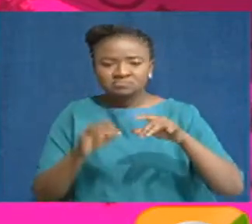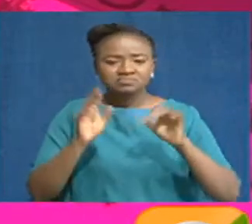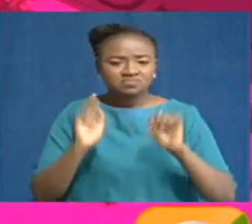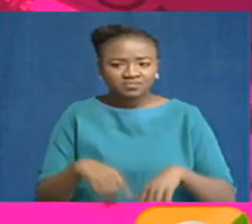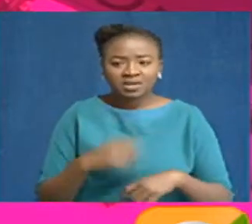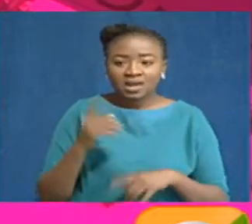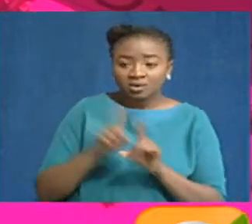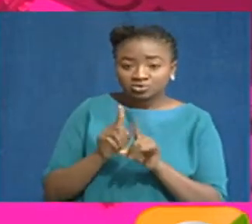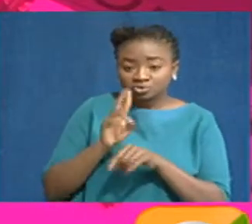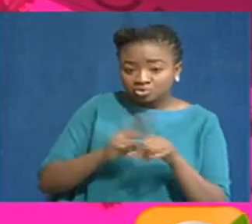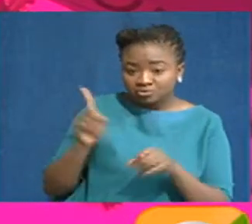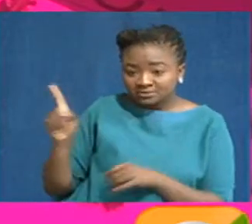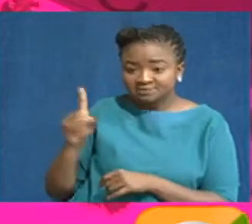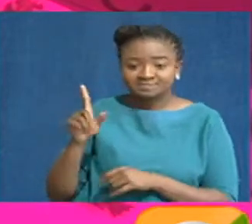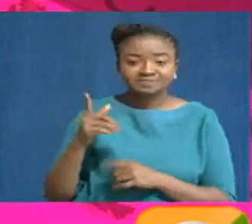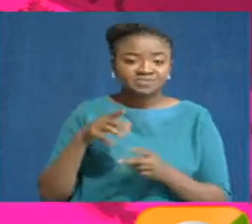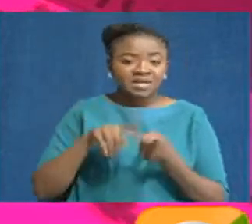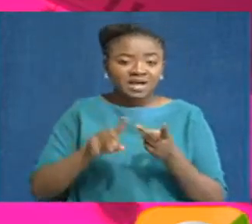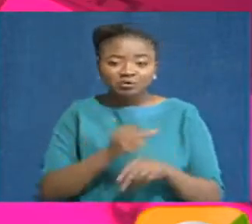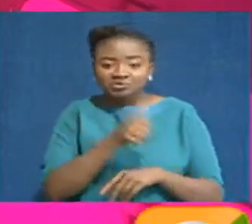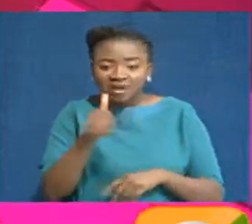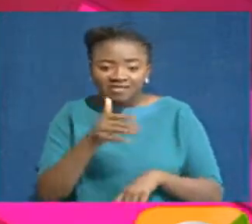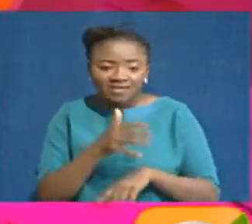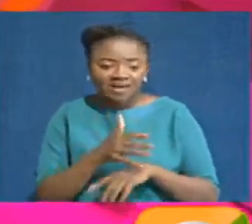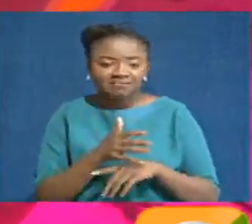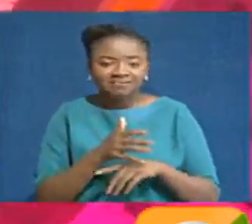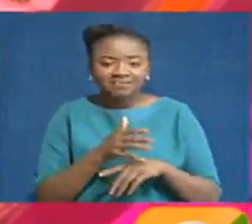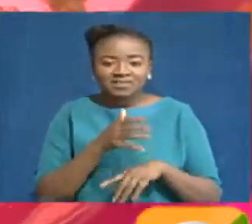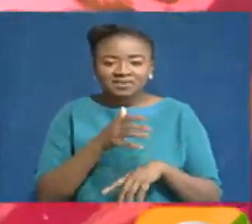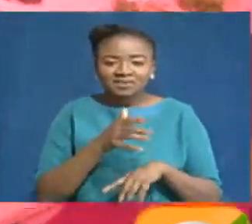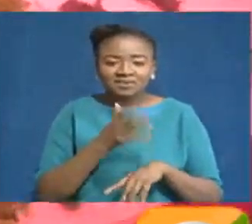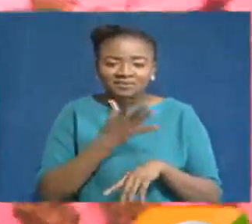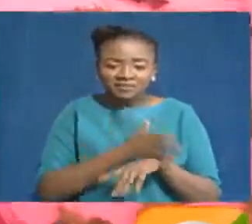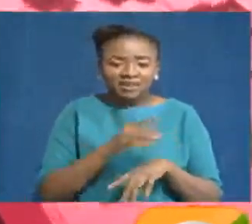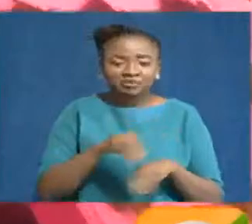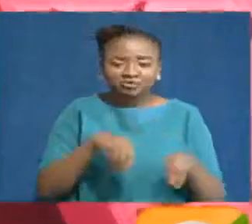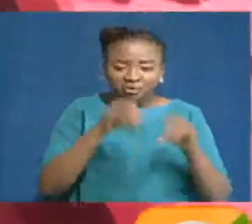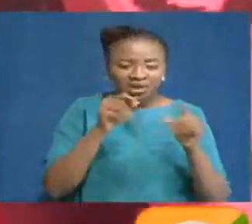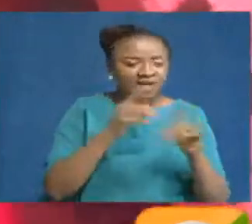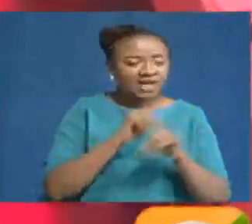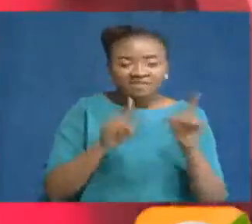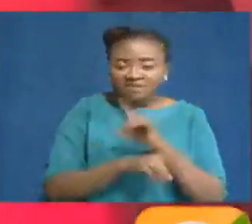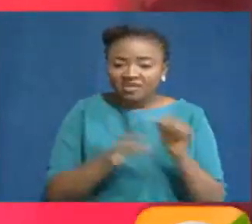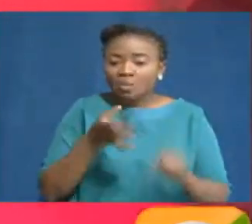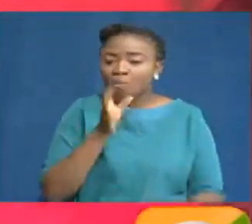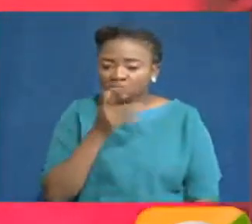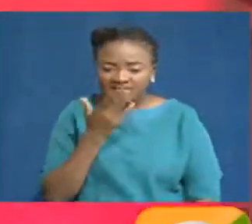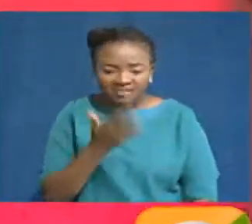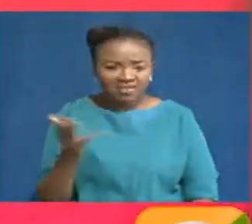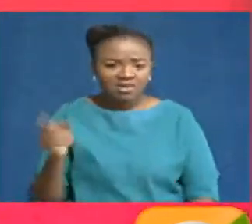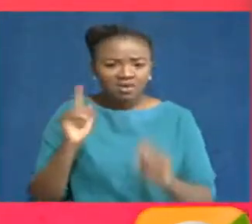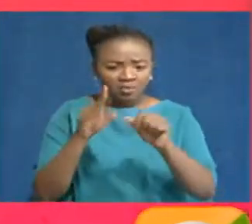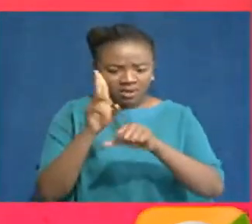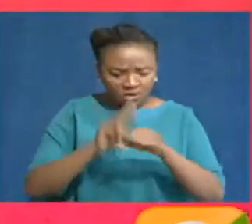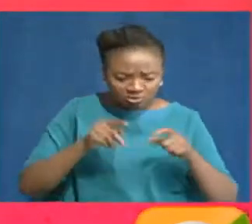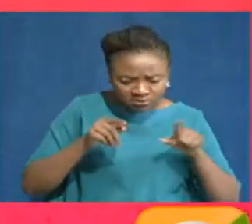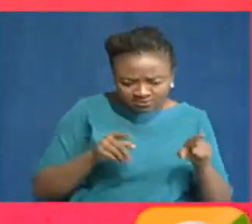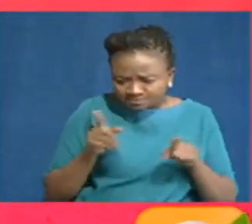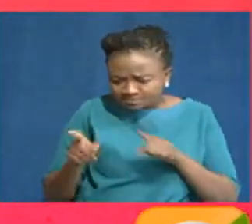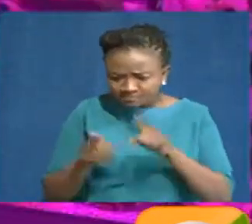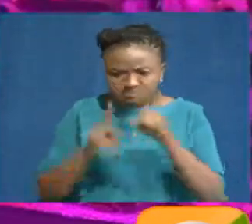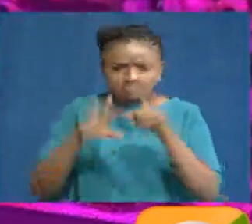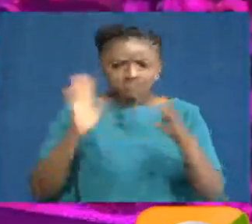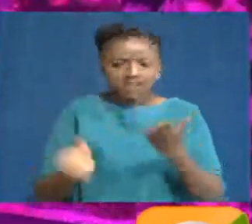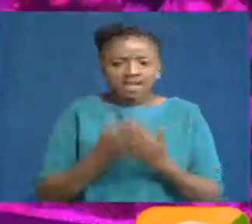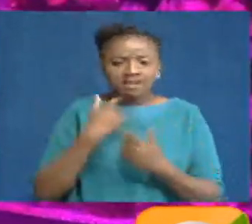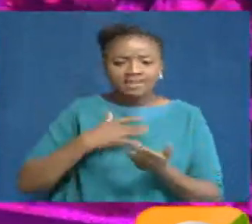light, artificial soil, artificial whatever. And so we can try to make to produce